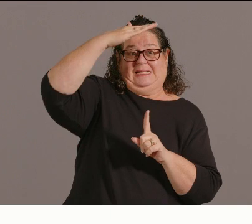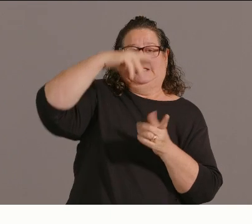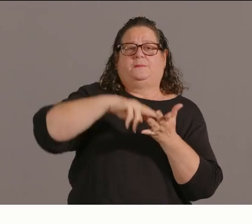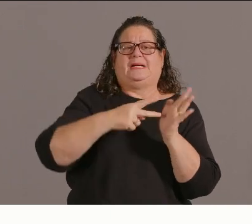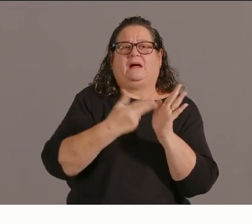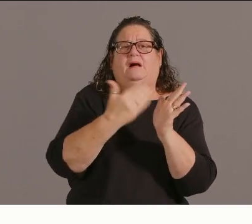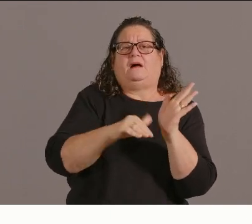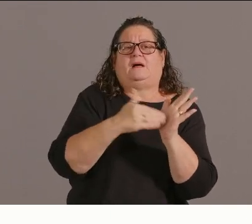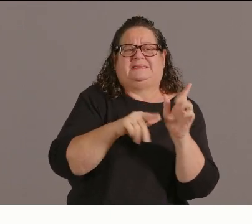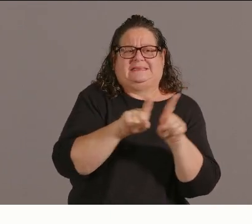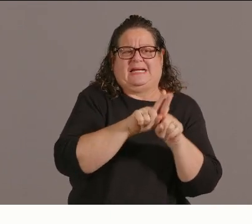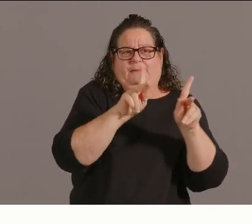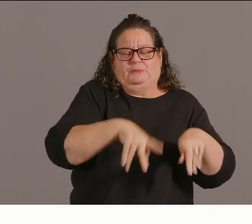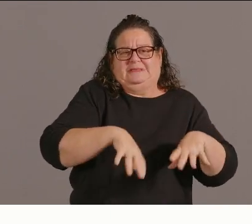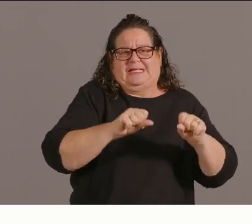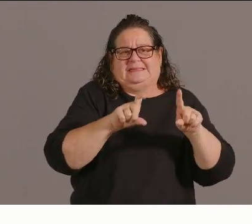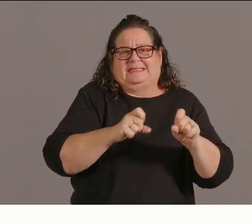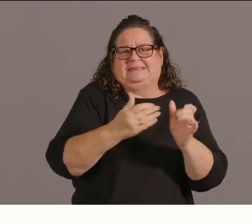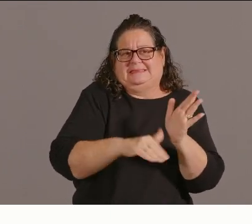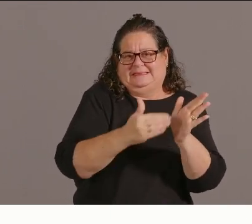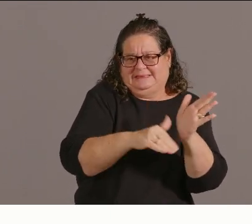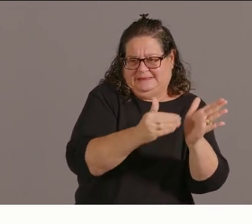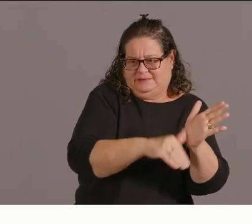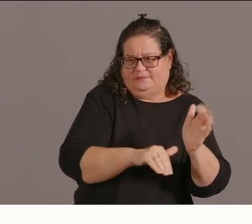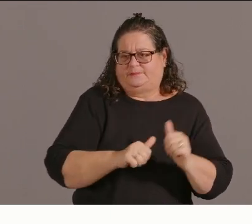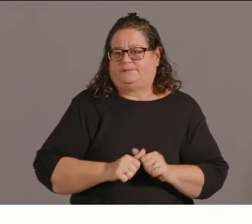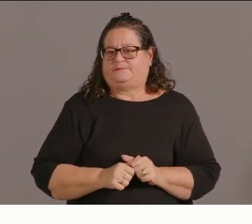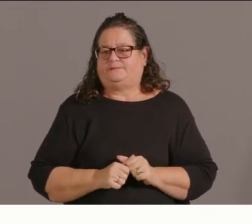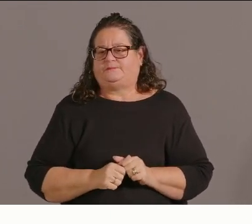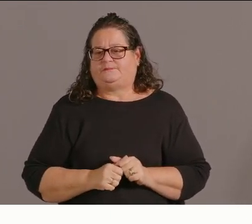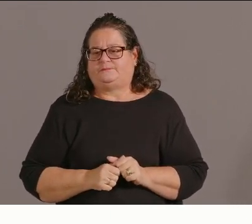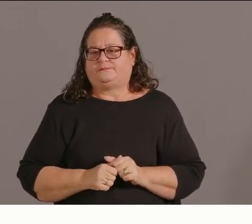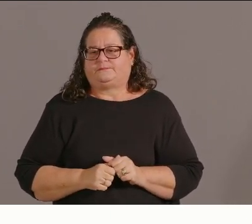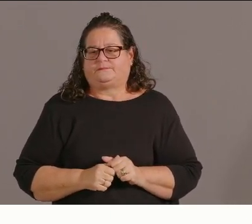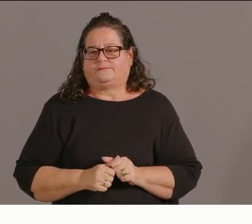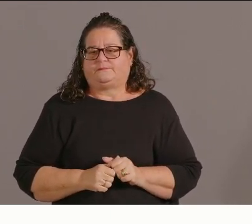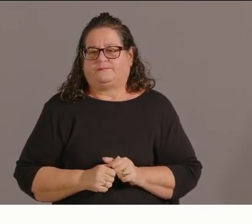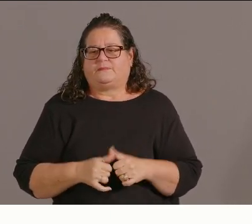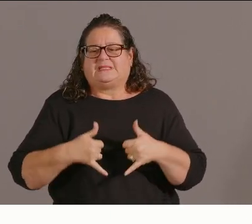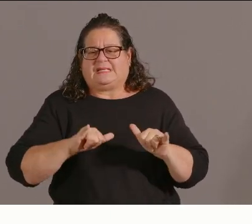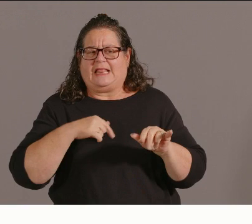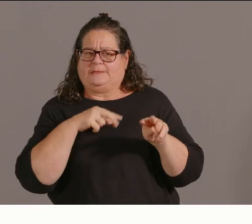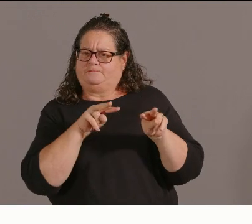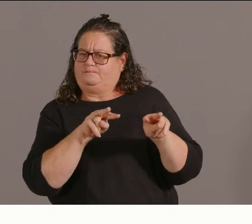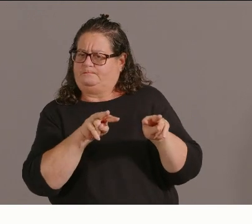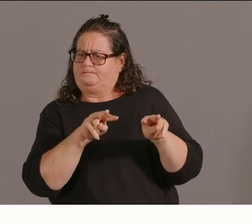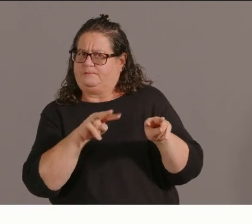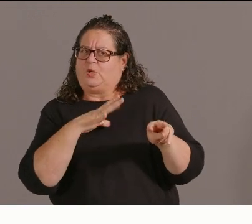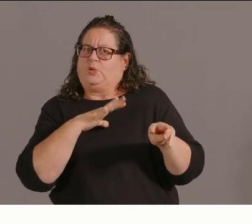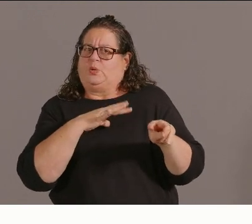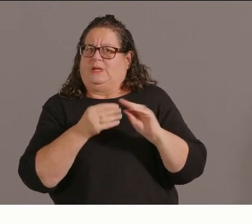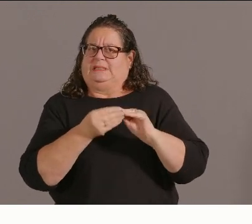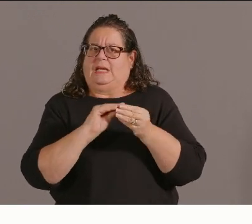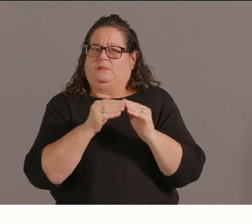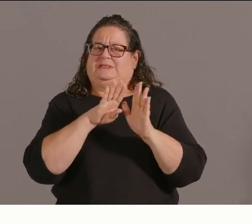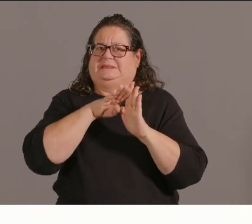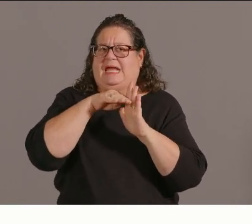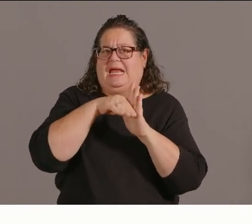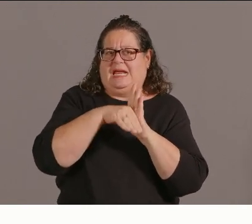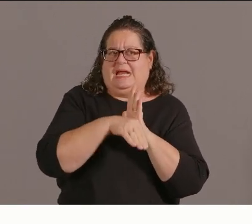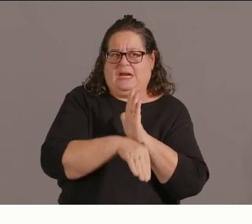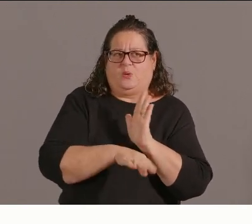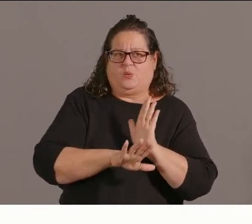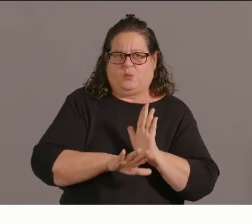track where our community transmission is, but we've seen a steady downward decline since our peak back in December and